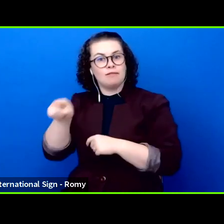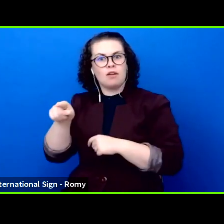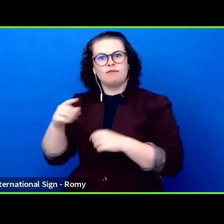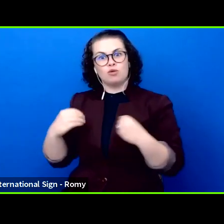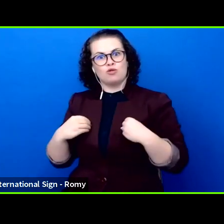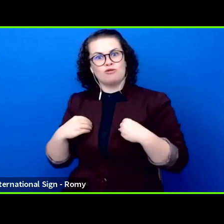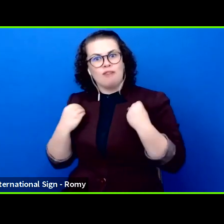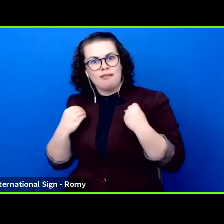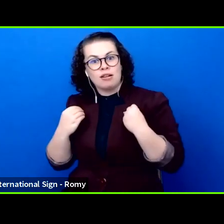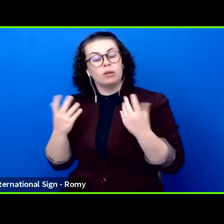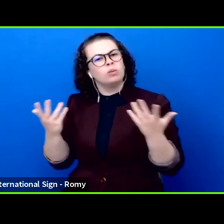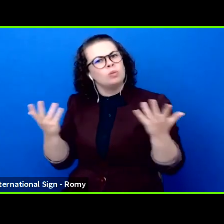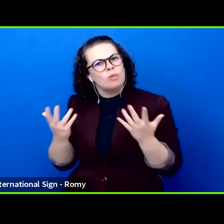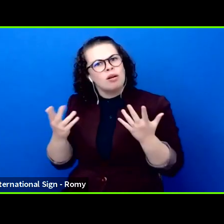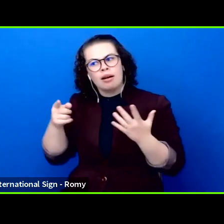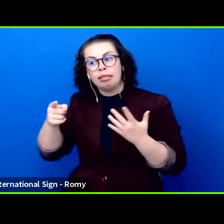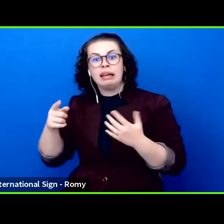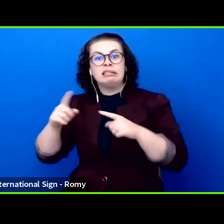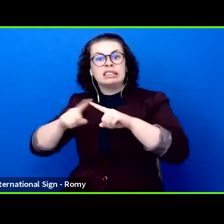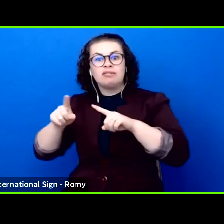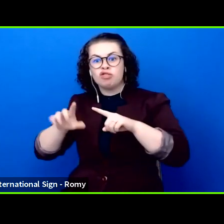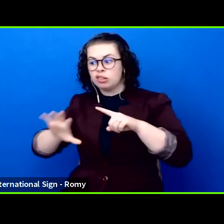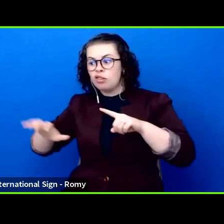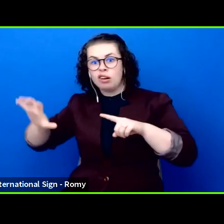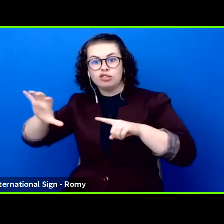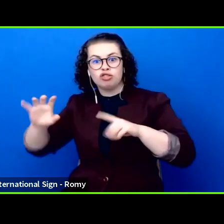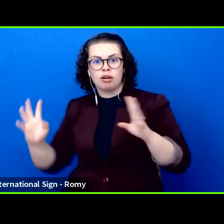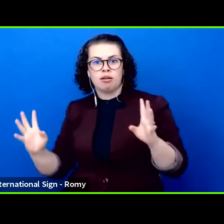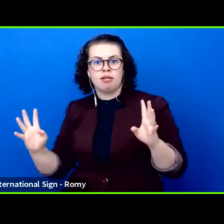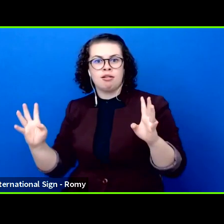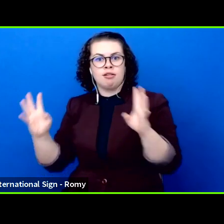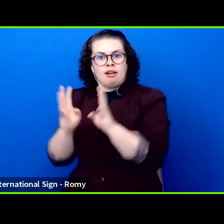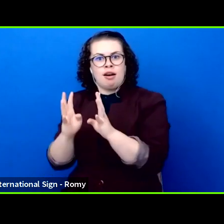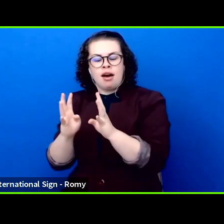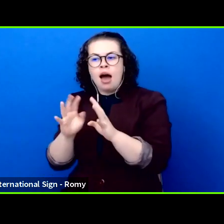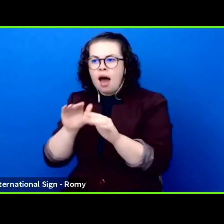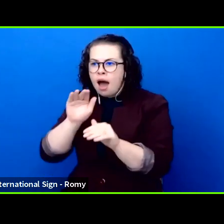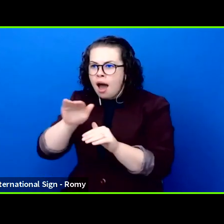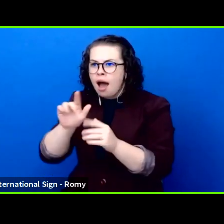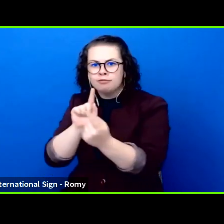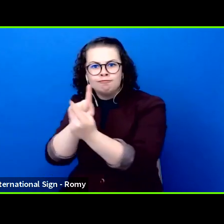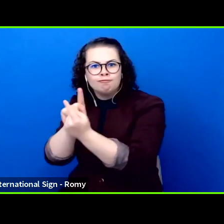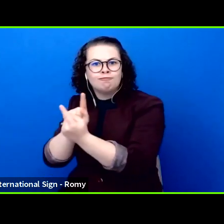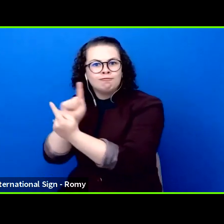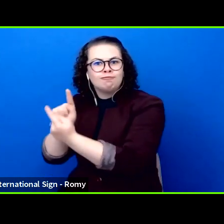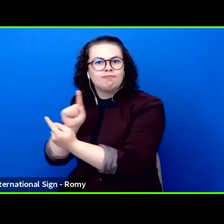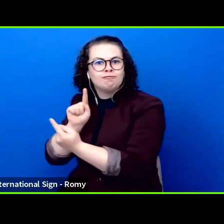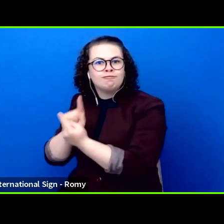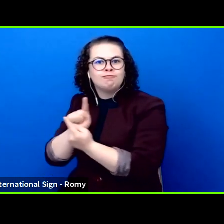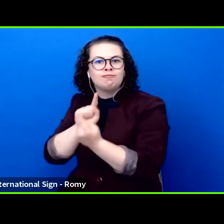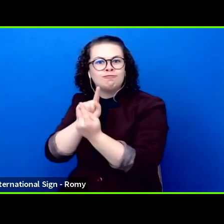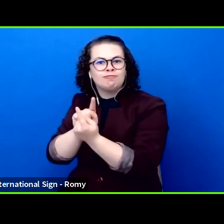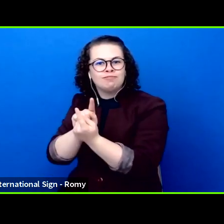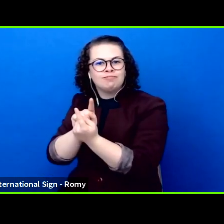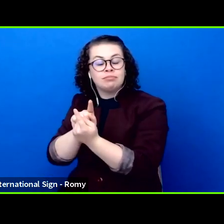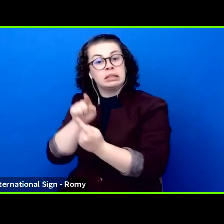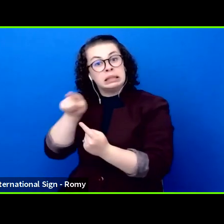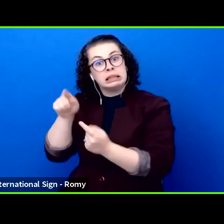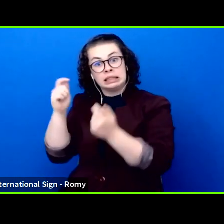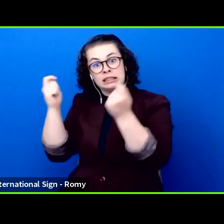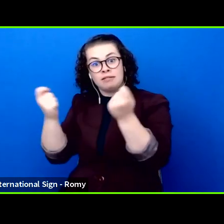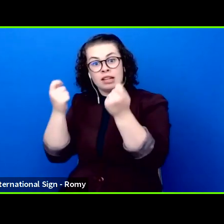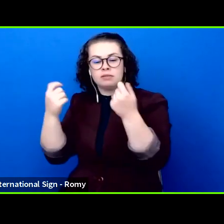intensive encounters with young theater talents from all over Europe. The festival is a European theatre